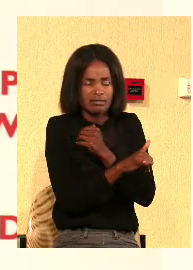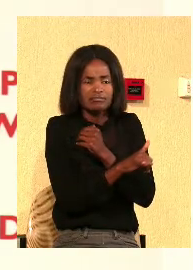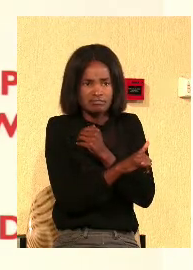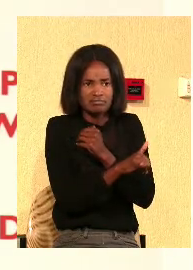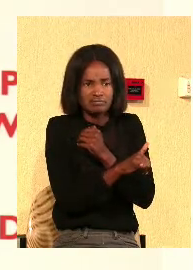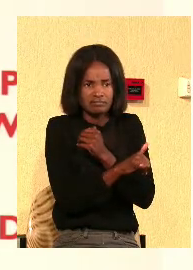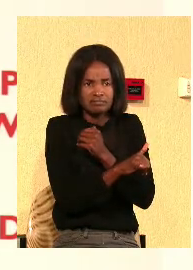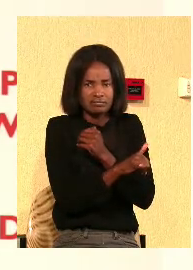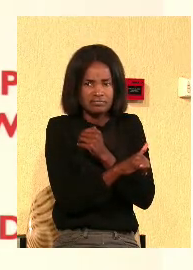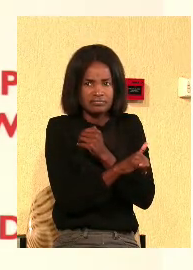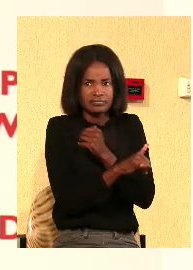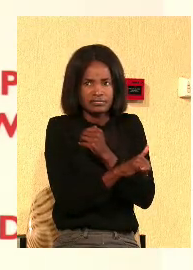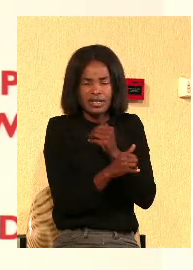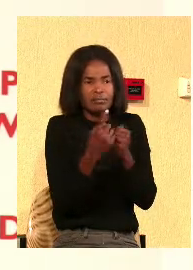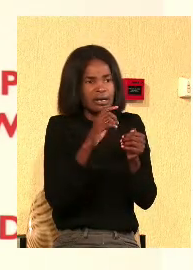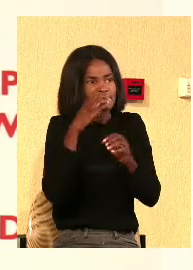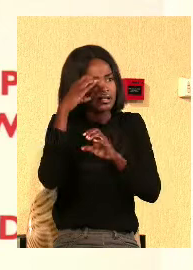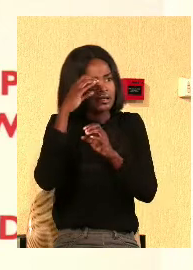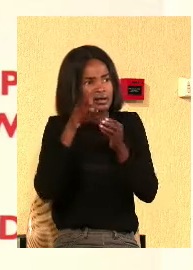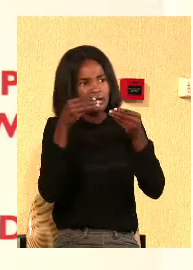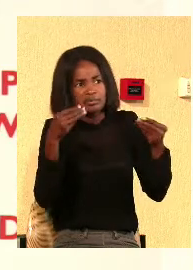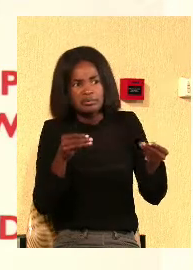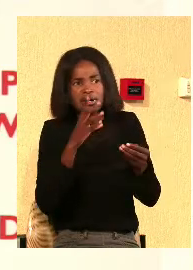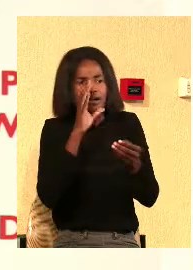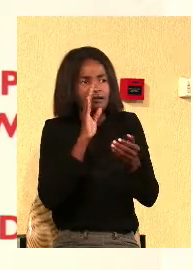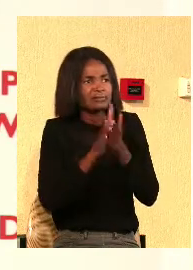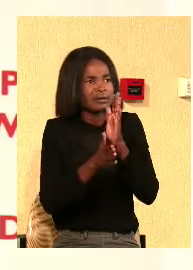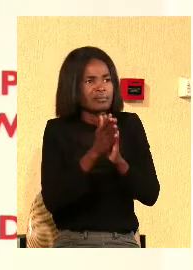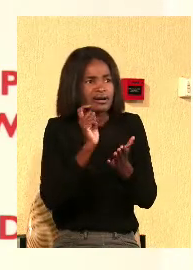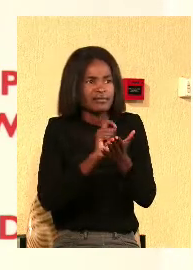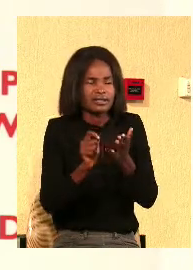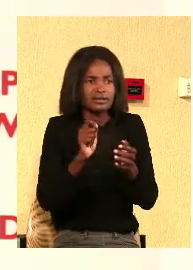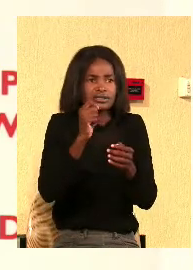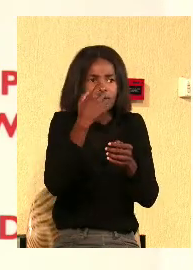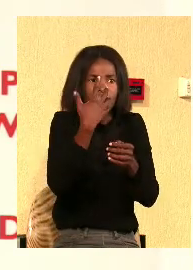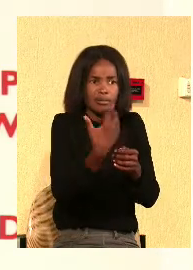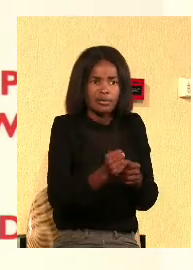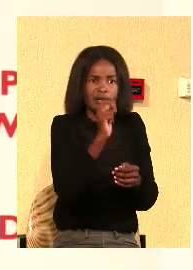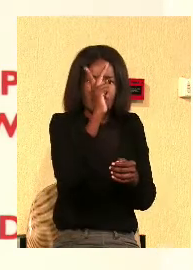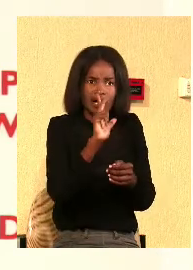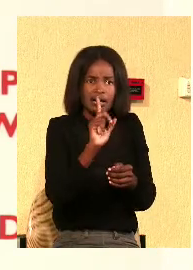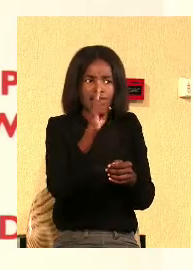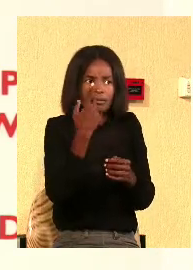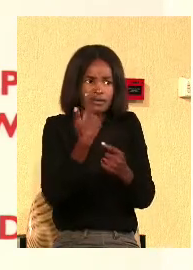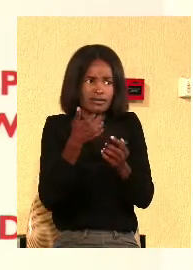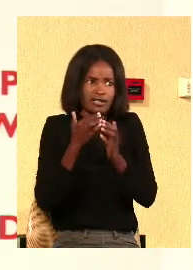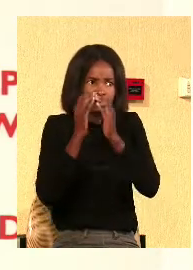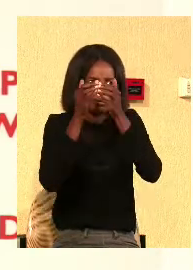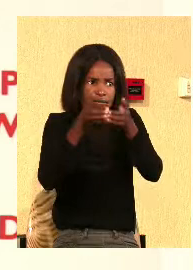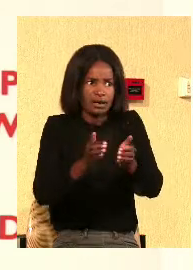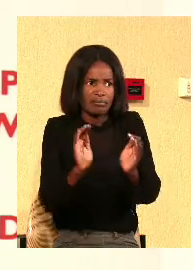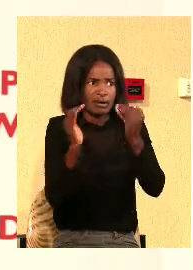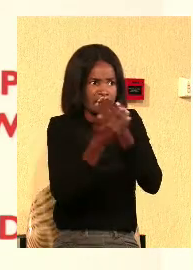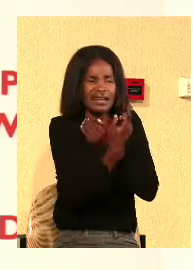all other sort of things, but those Deb Marine passengers were taken for quarantine. And it's because it